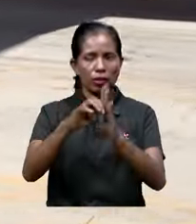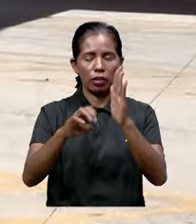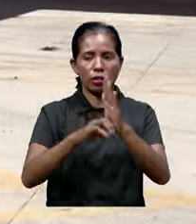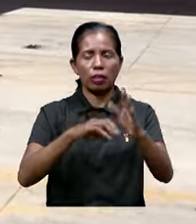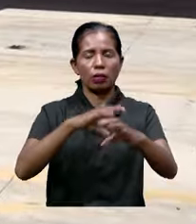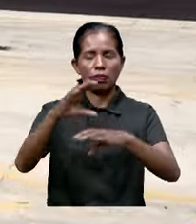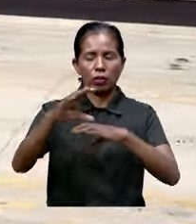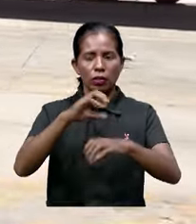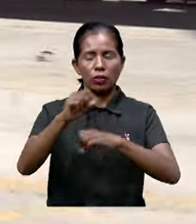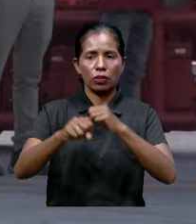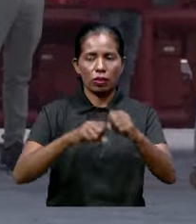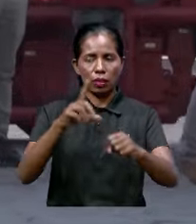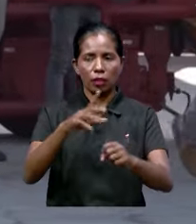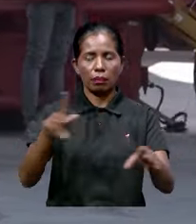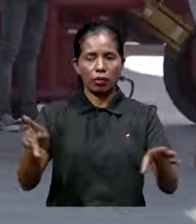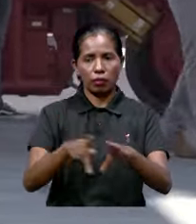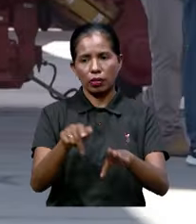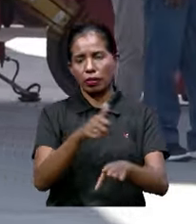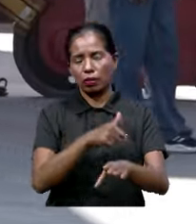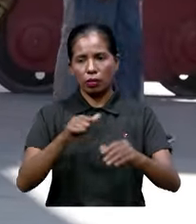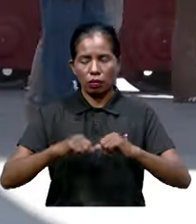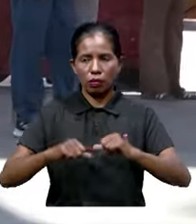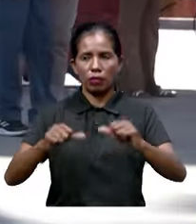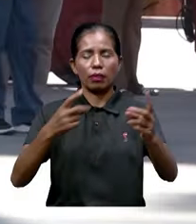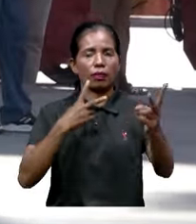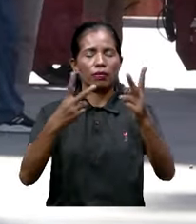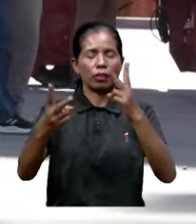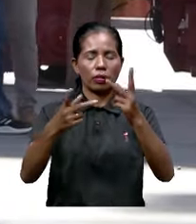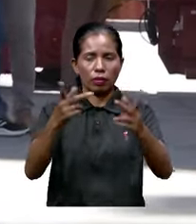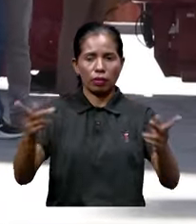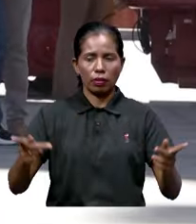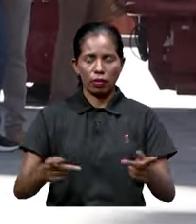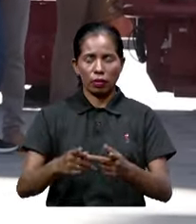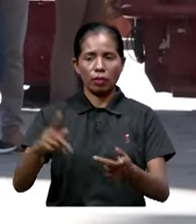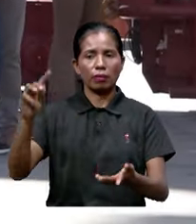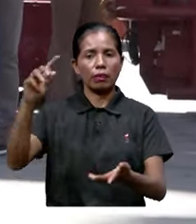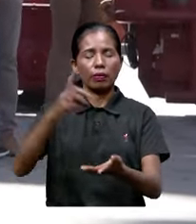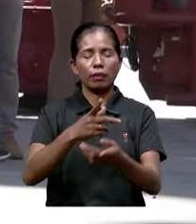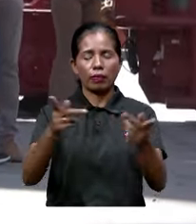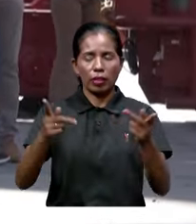Comunicação Social, no participante Siracelo, continua queiras para visita Fatin Portu Tibar.